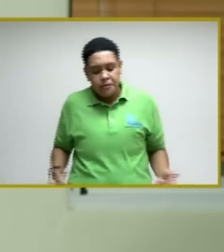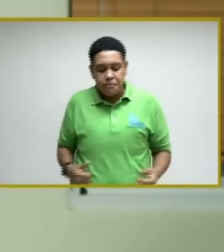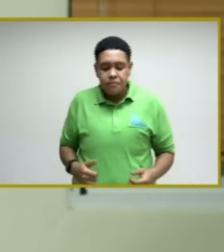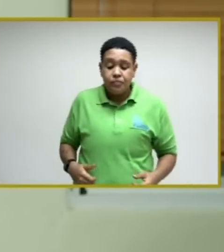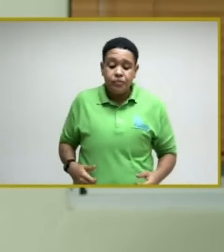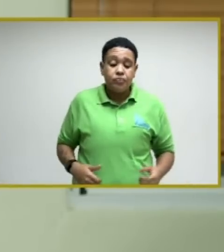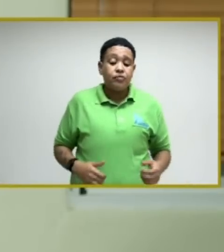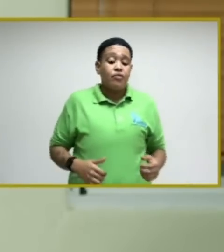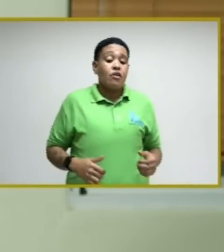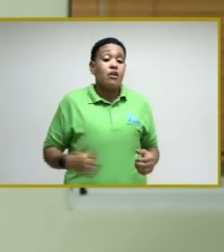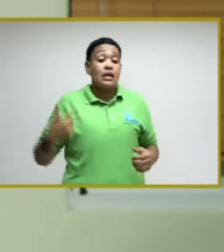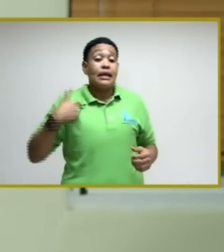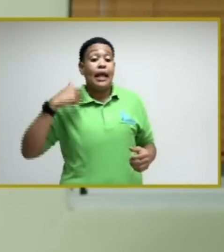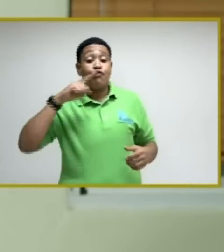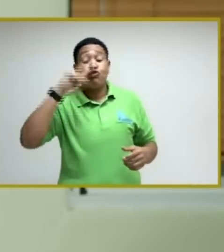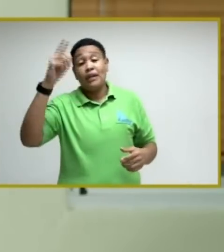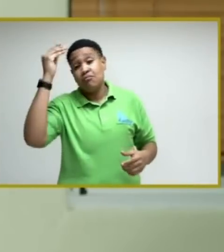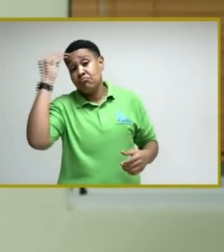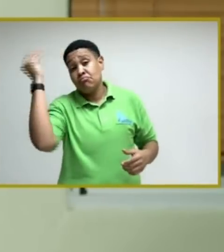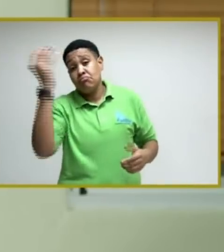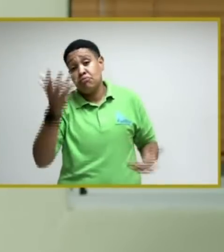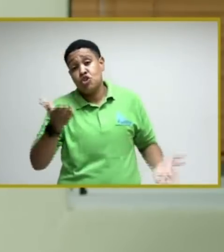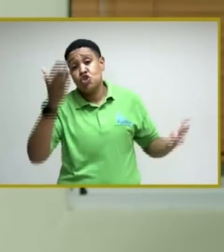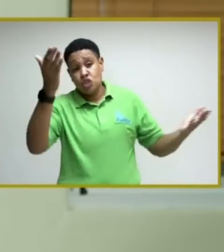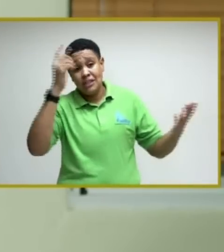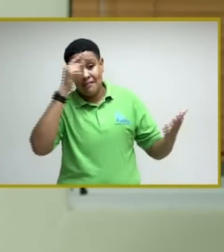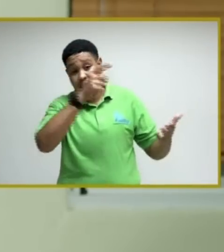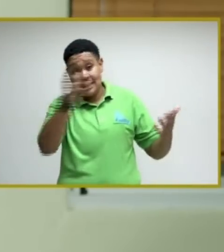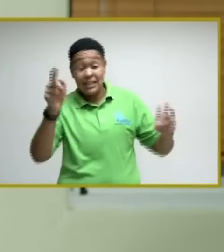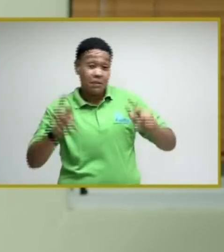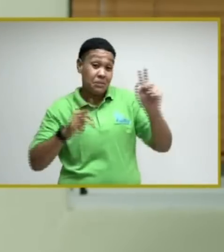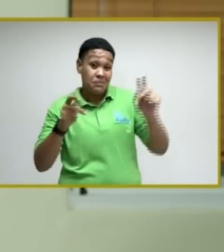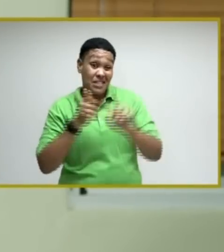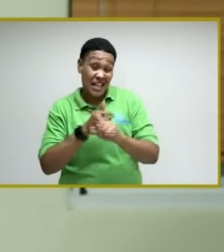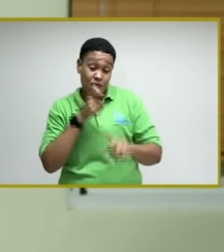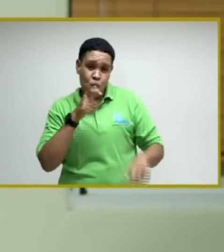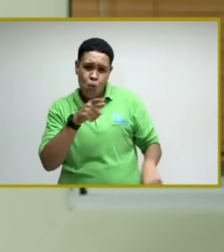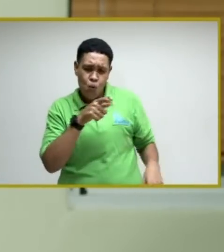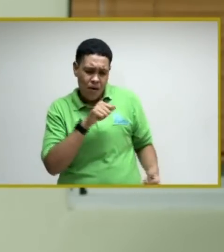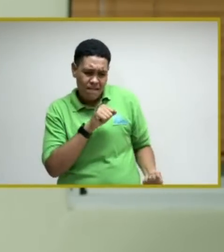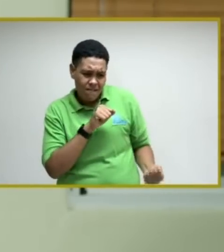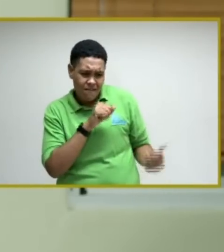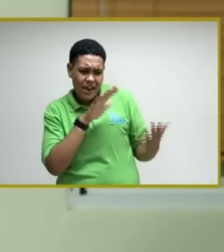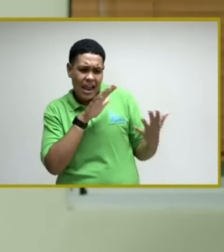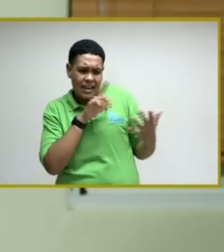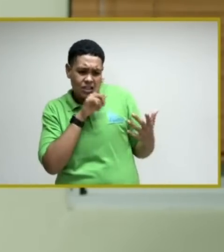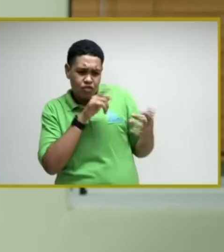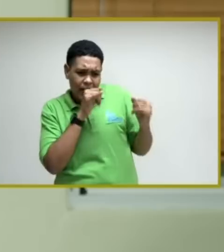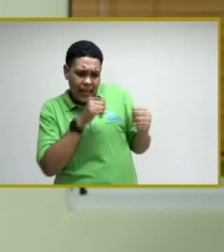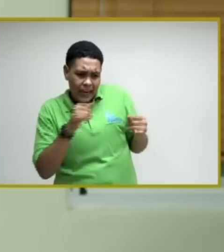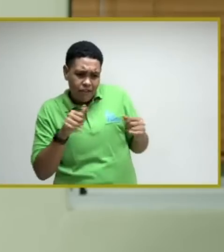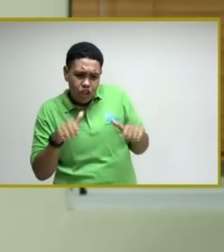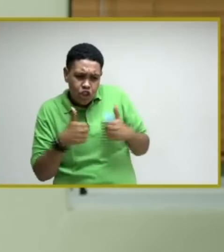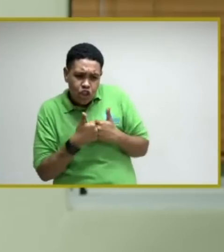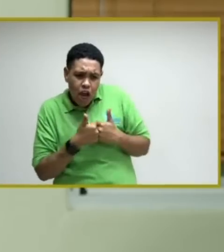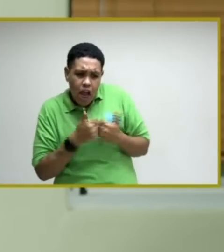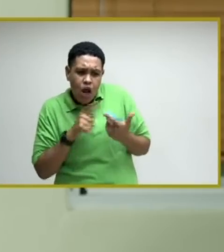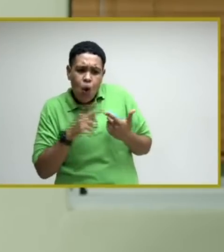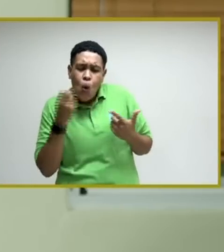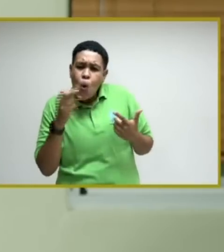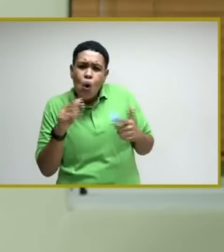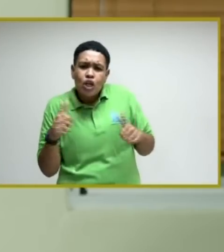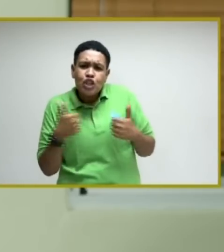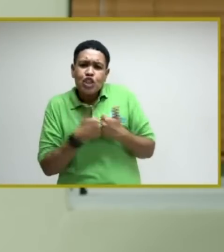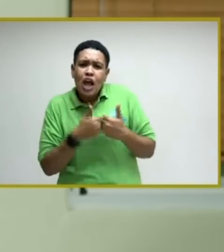what I really would suggest for these persons who face an individual challenge or even a challenge